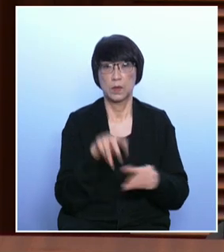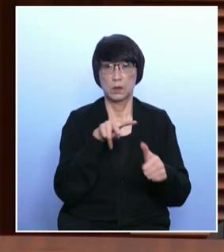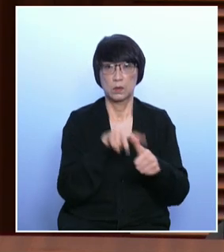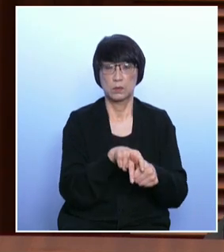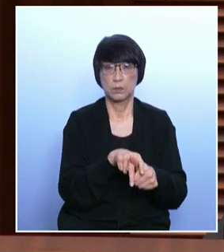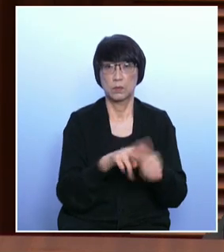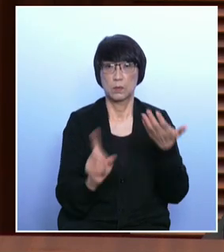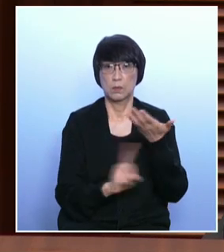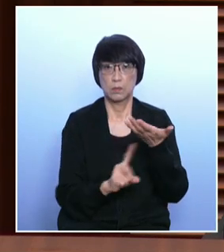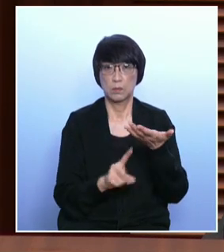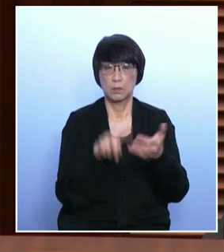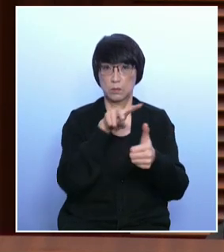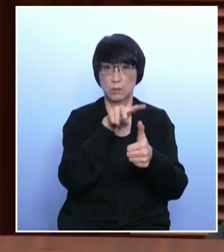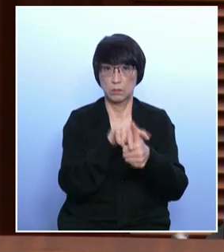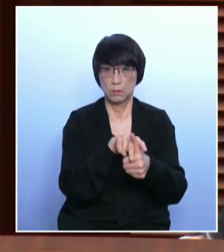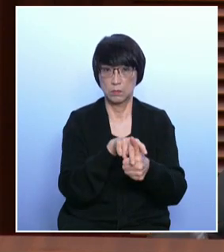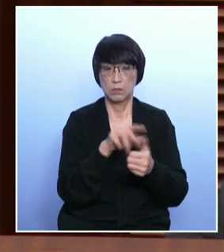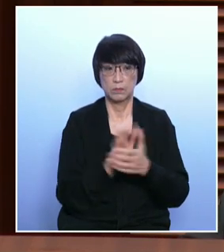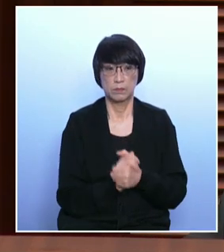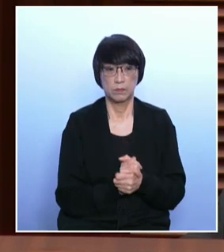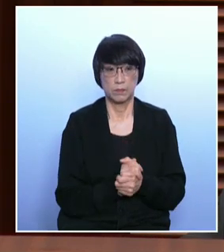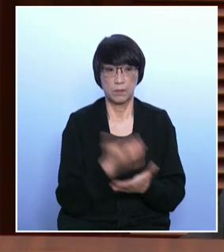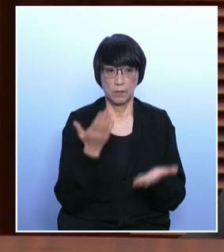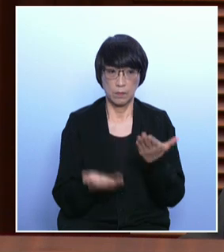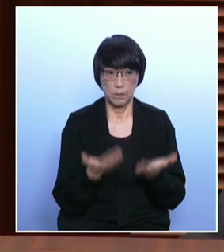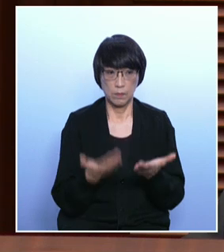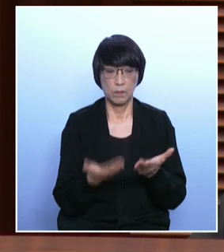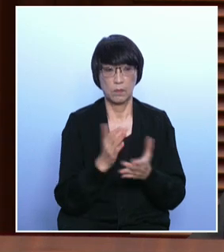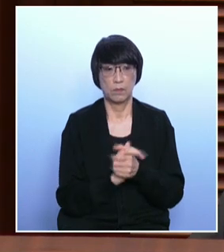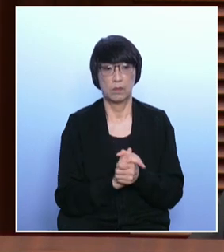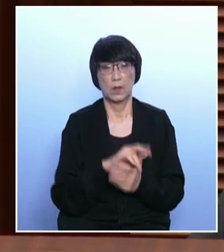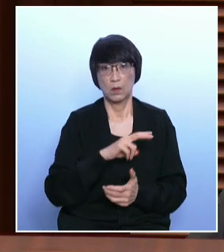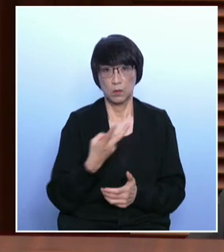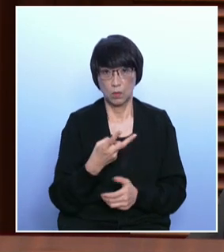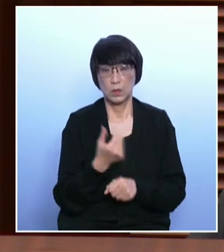Regarding the fact that only pure CMM will be regulated,